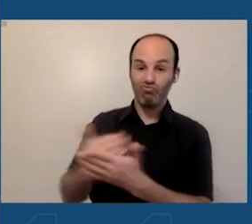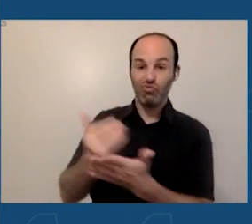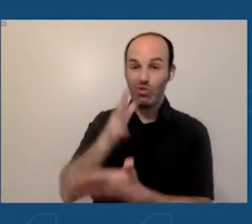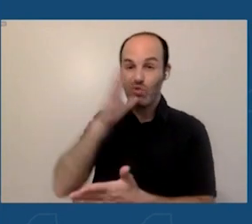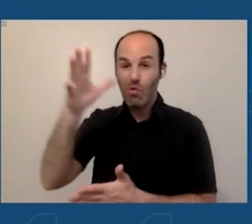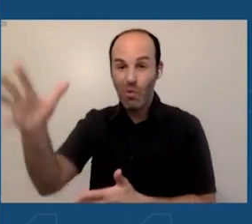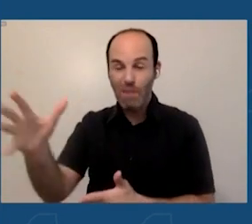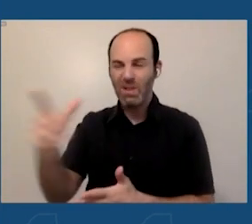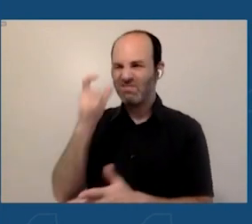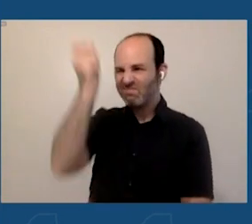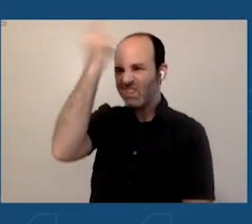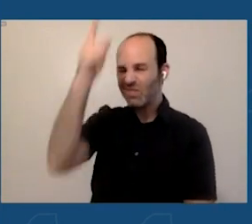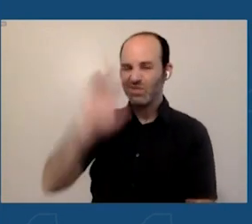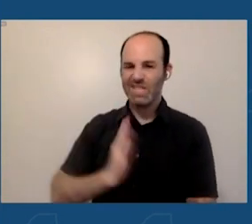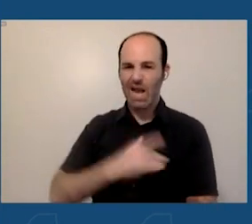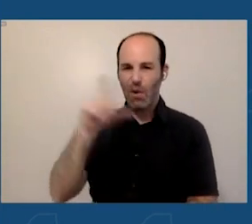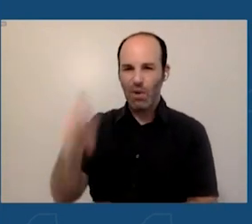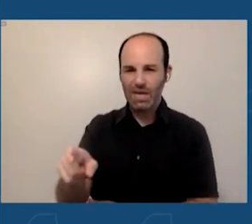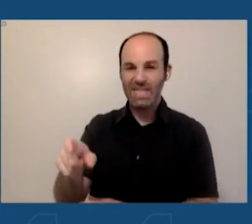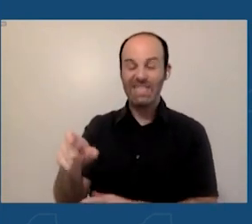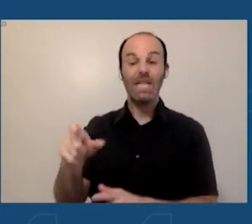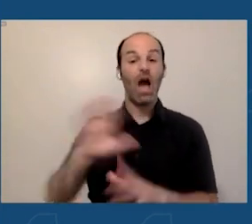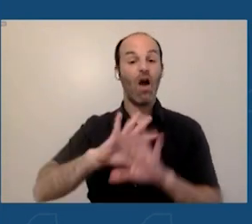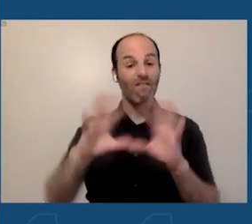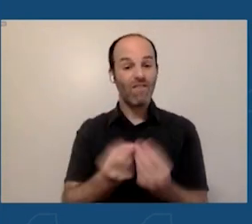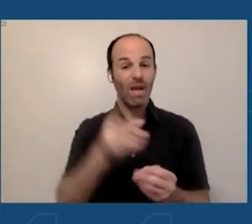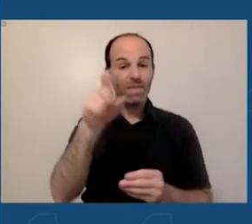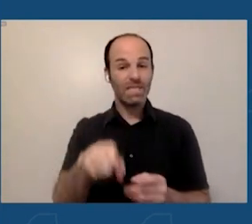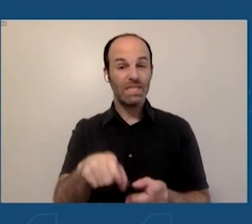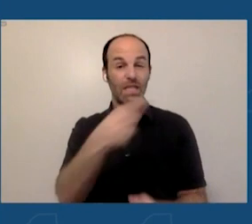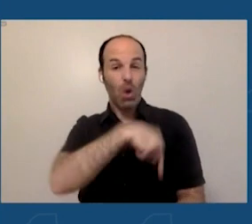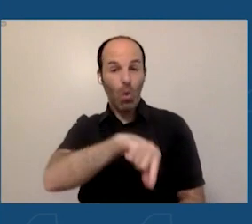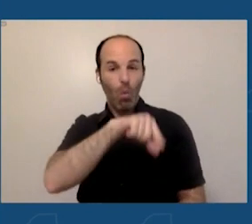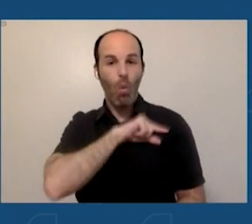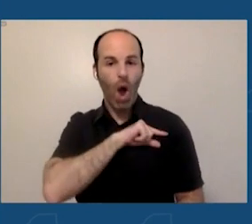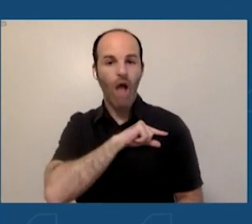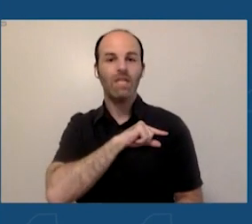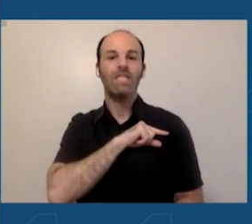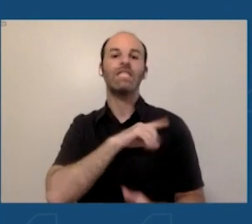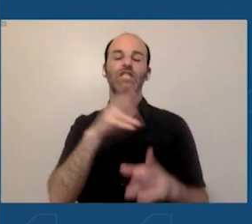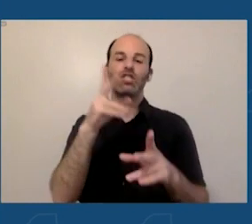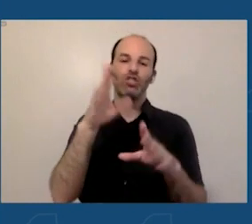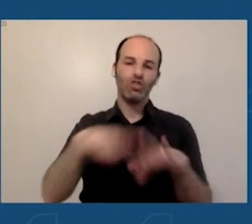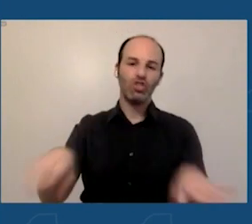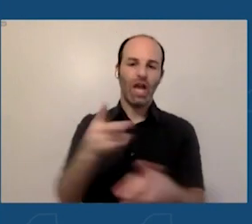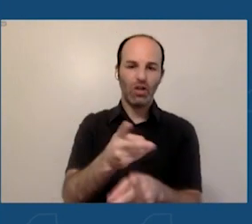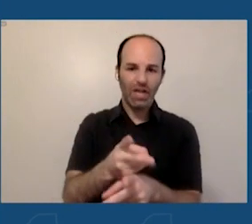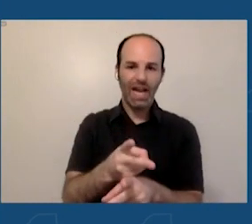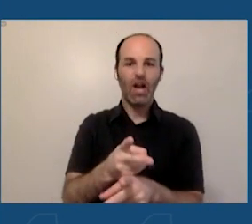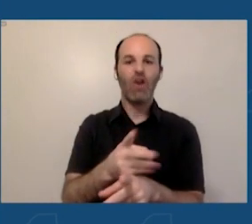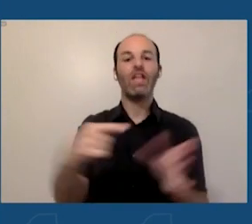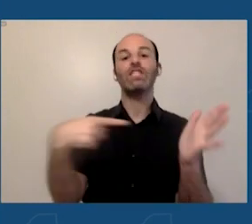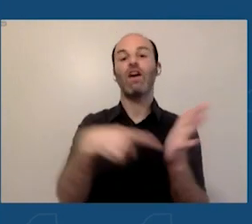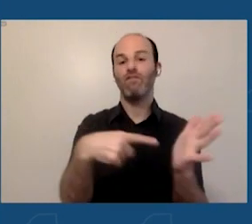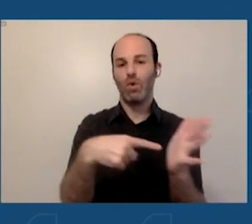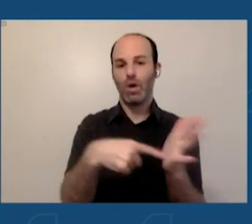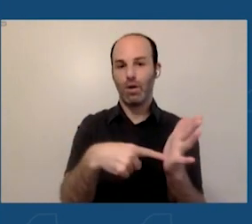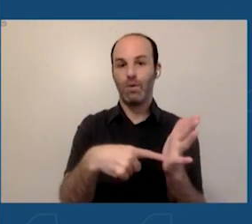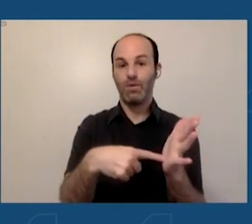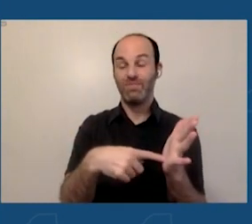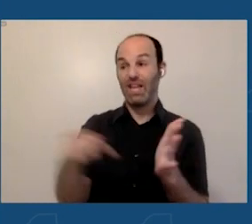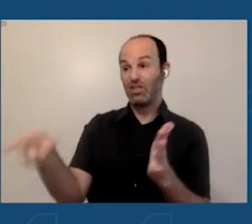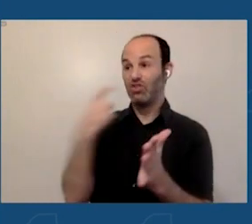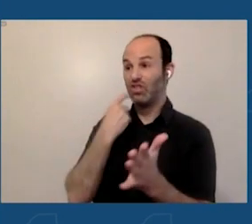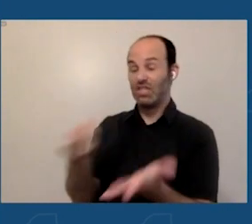understands that our families need to have quality child care that is affordable. And speaking of affordability, the governor signed our diaper bill.